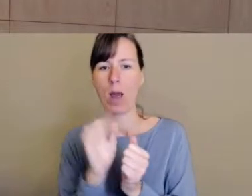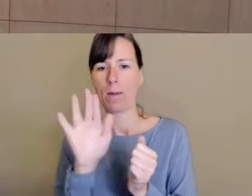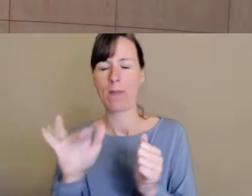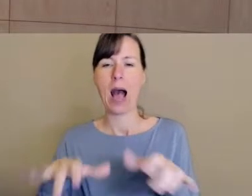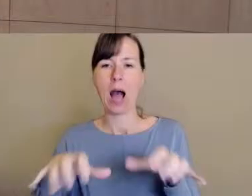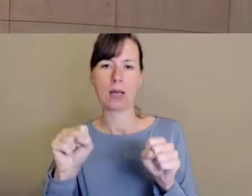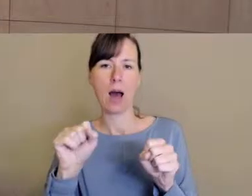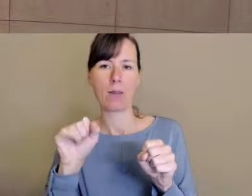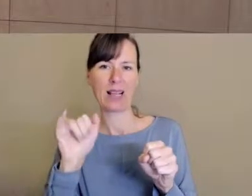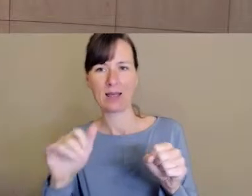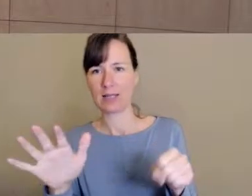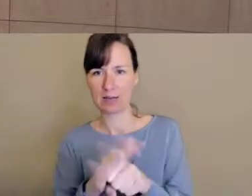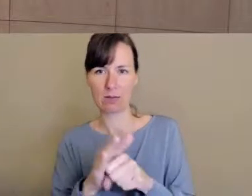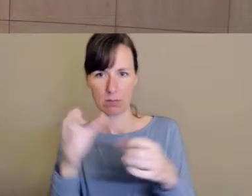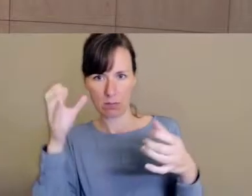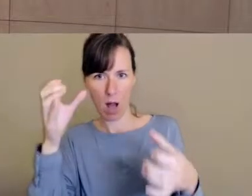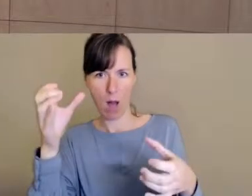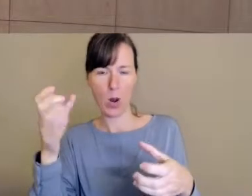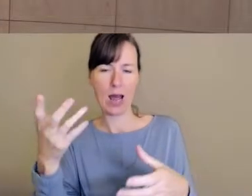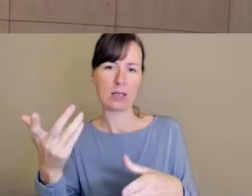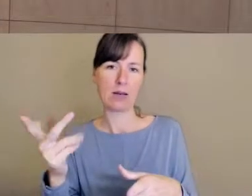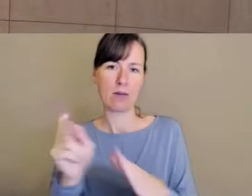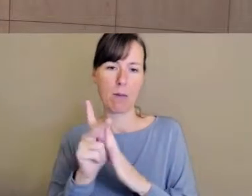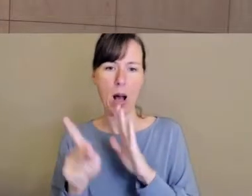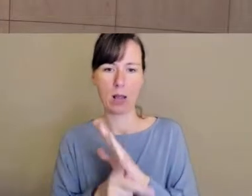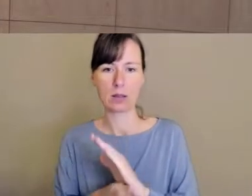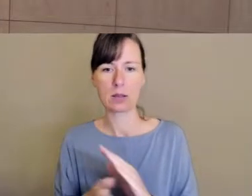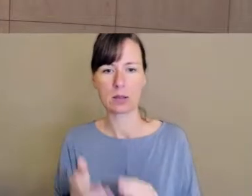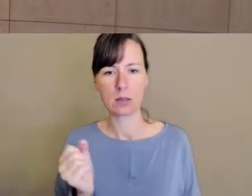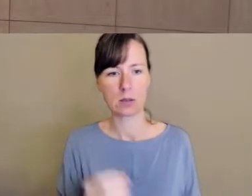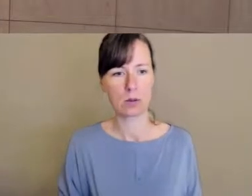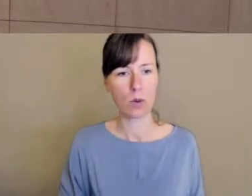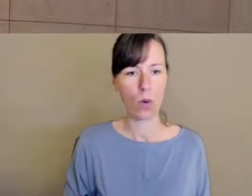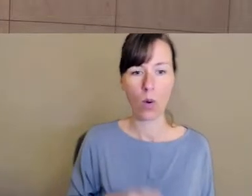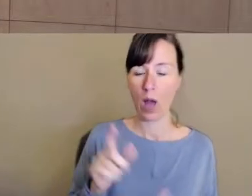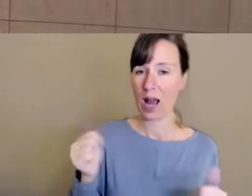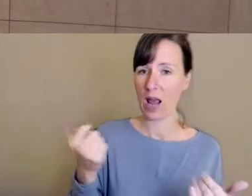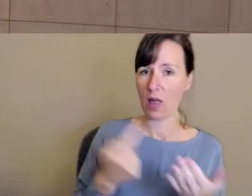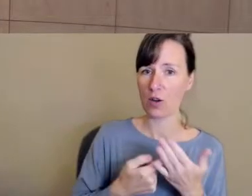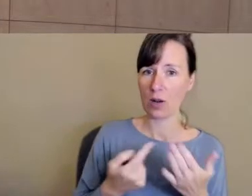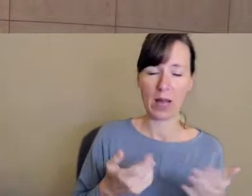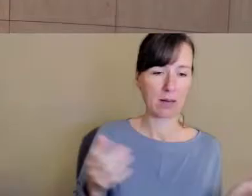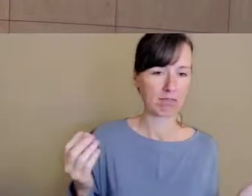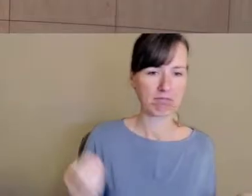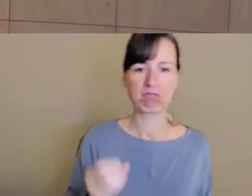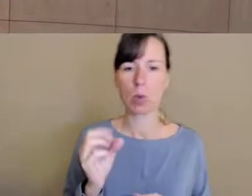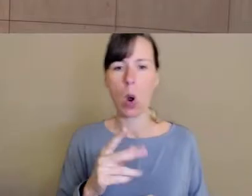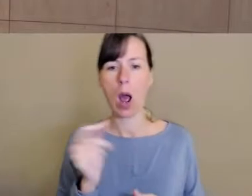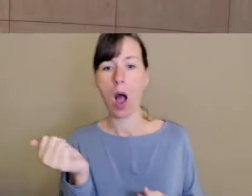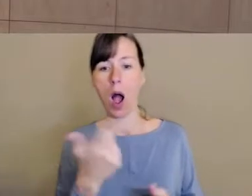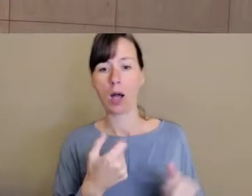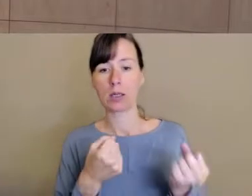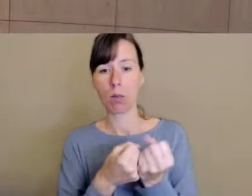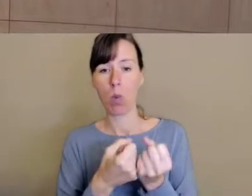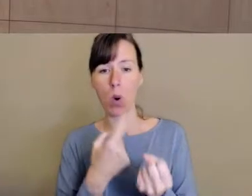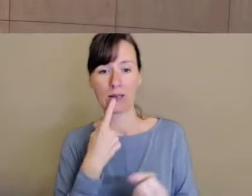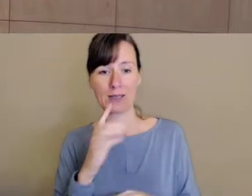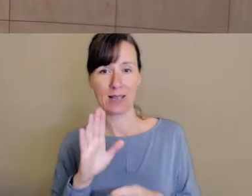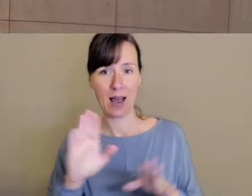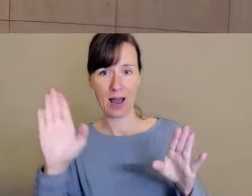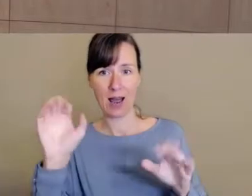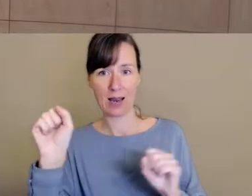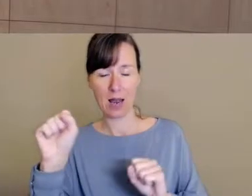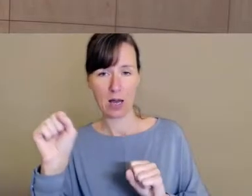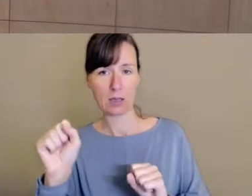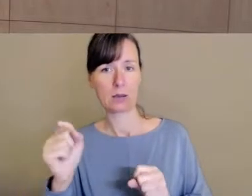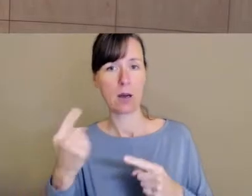Hearing none, I'll call the question. All those in favor of the motion say aye. Aye. Aye. Any opposed? Any